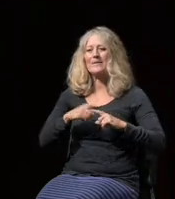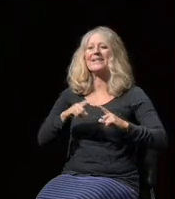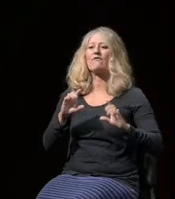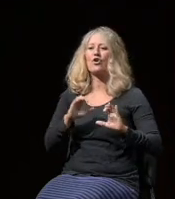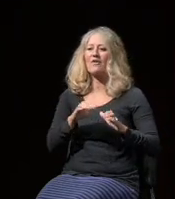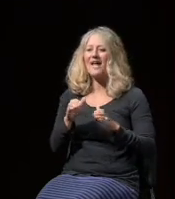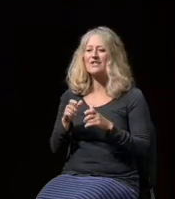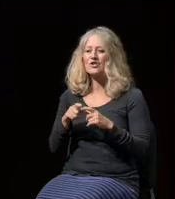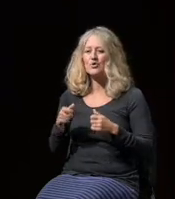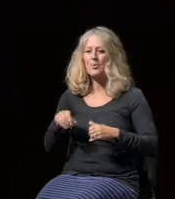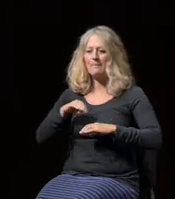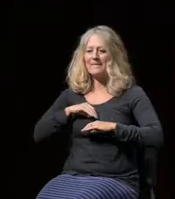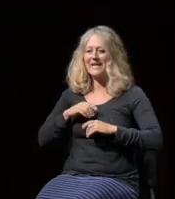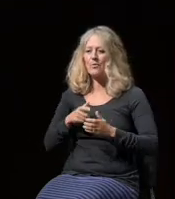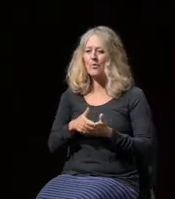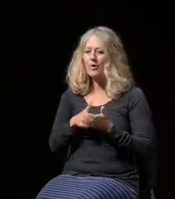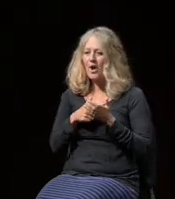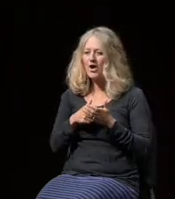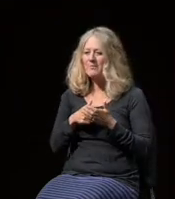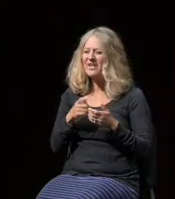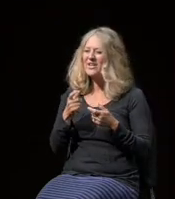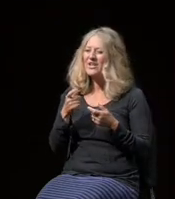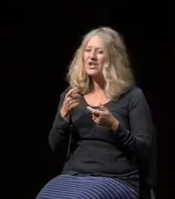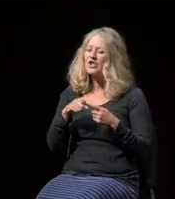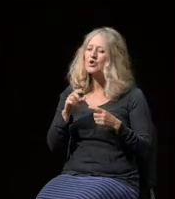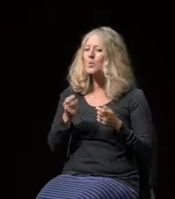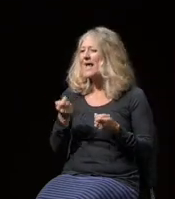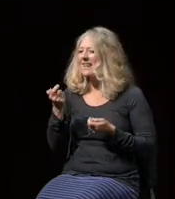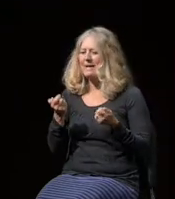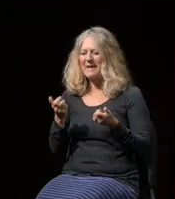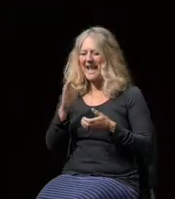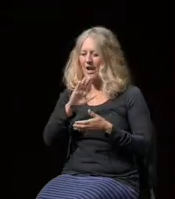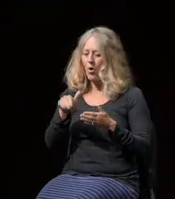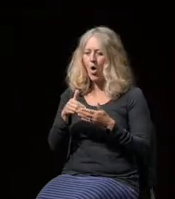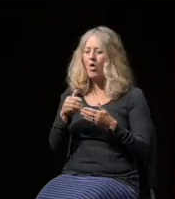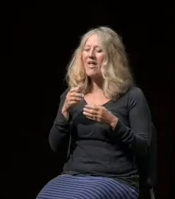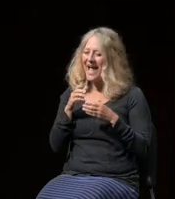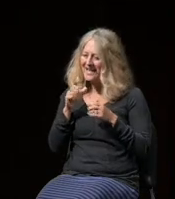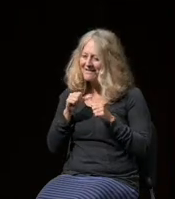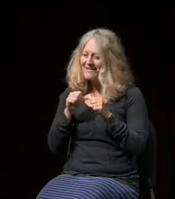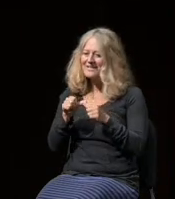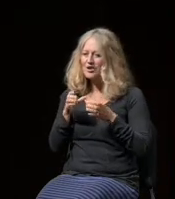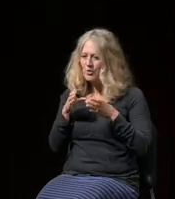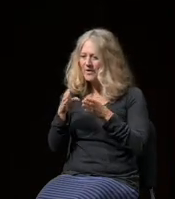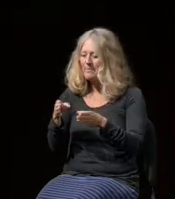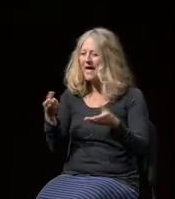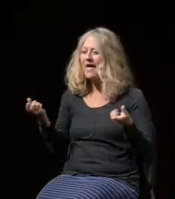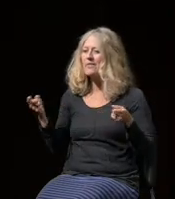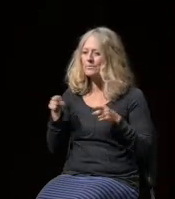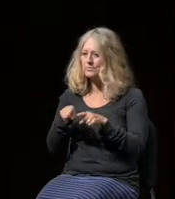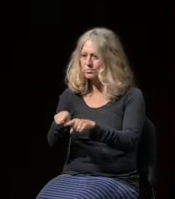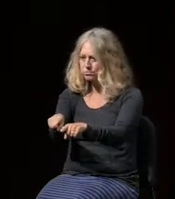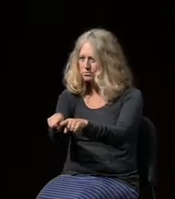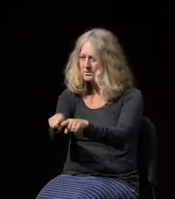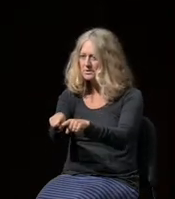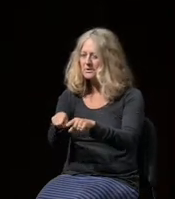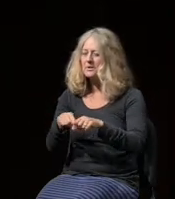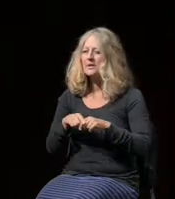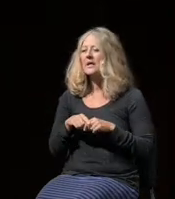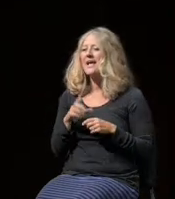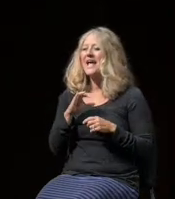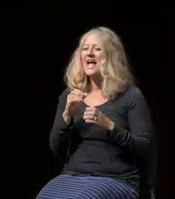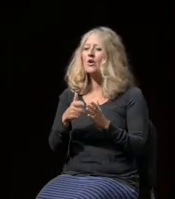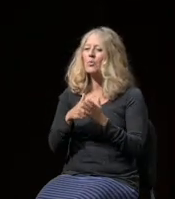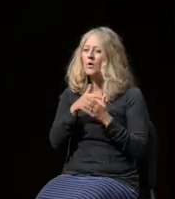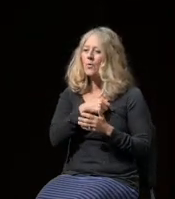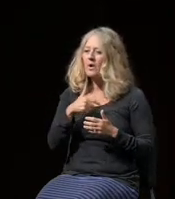to fulfill that requirement. The idea is to eliminate all that and keep students on the path together. It will also require